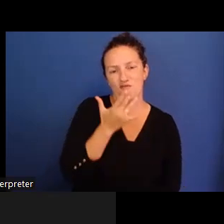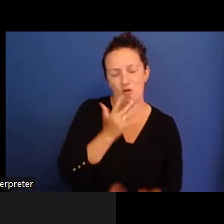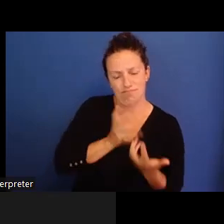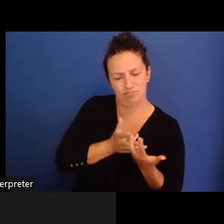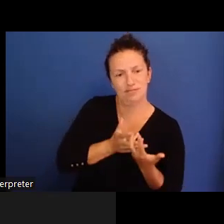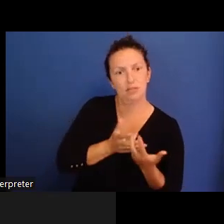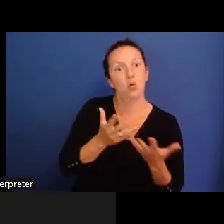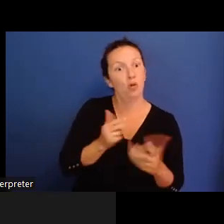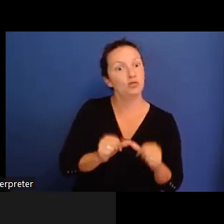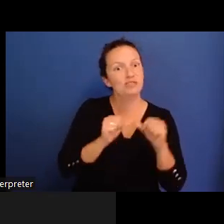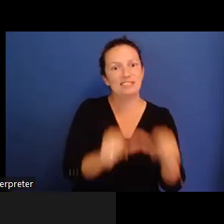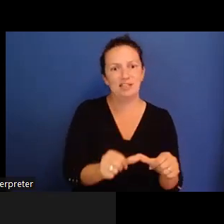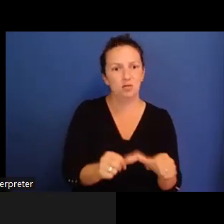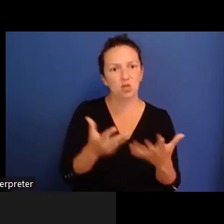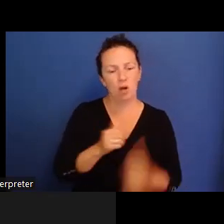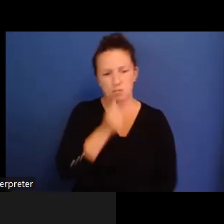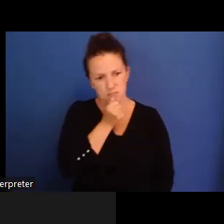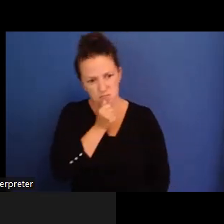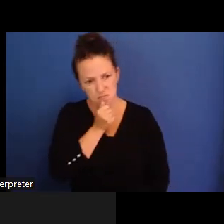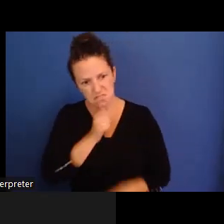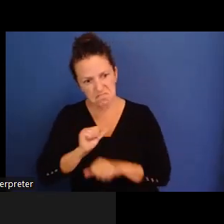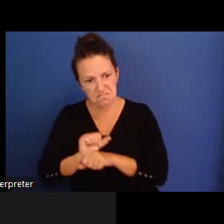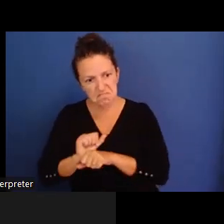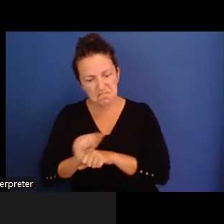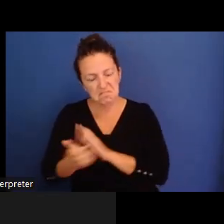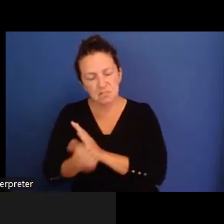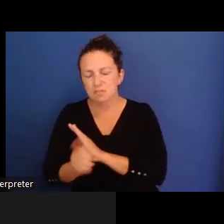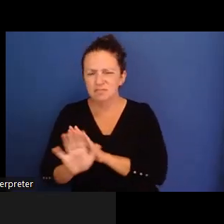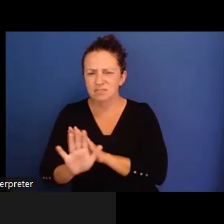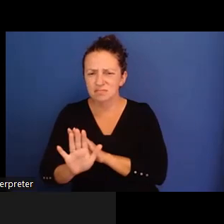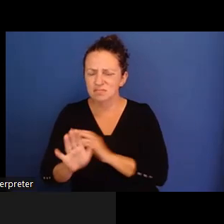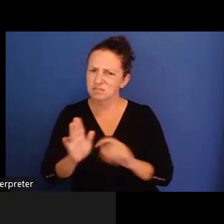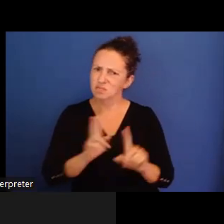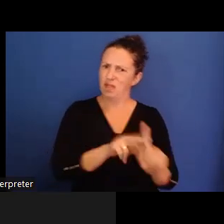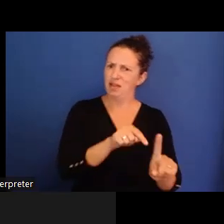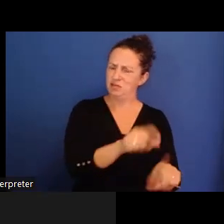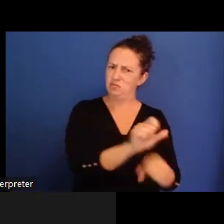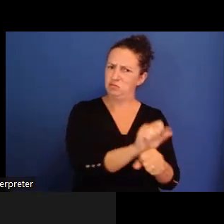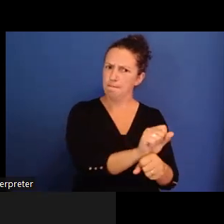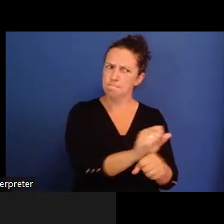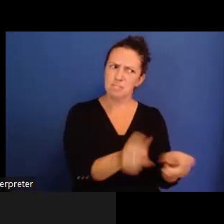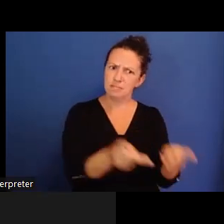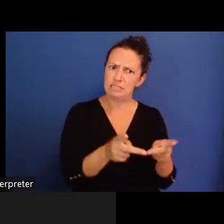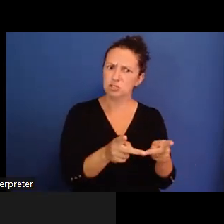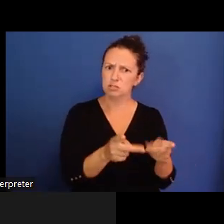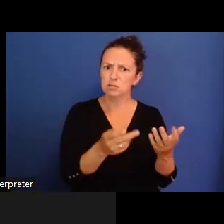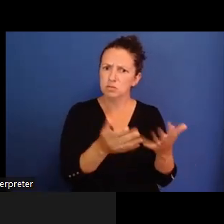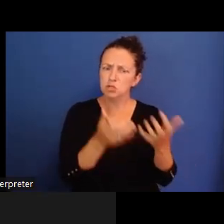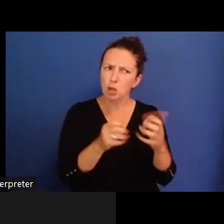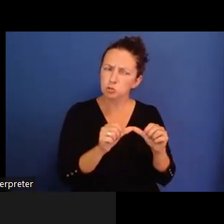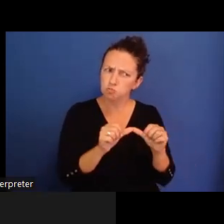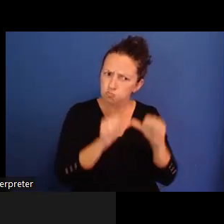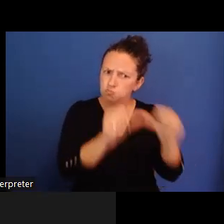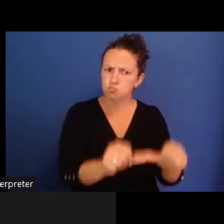keep doing, right? Because you're applying for a position, and hopefully this is going to be a position that you're at for a little